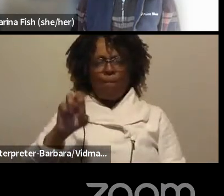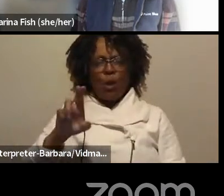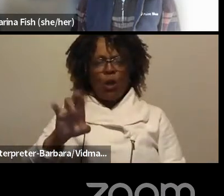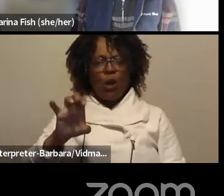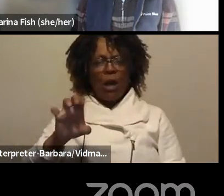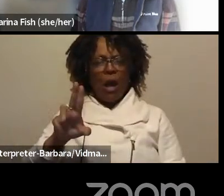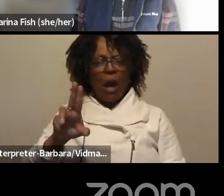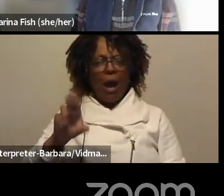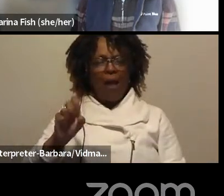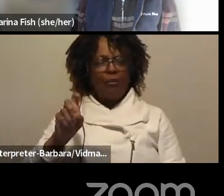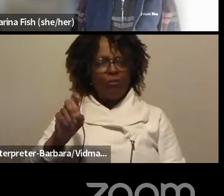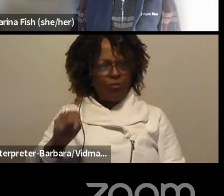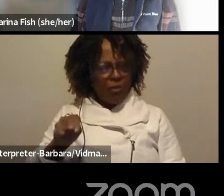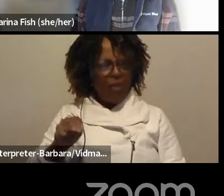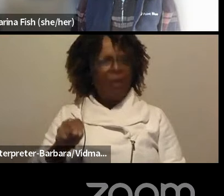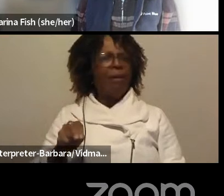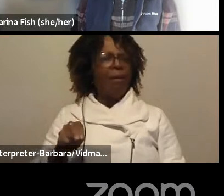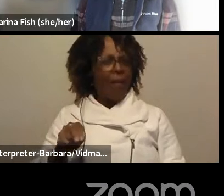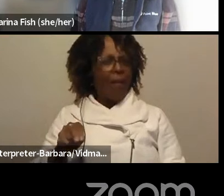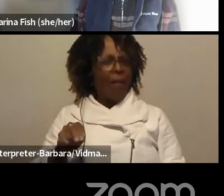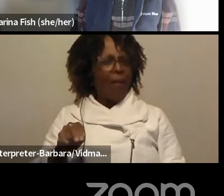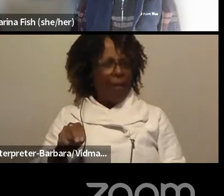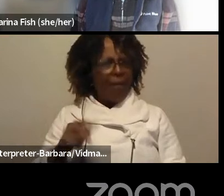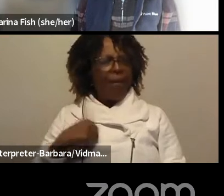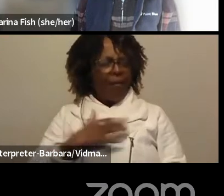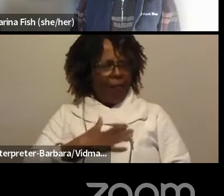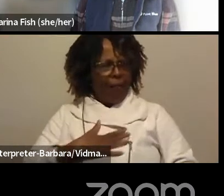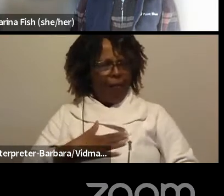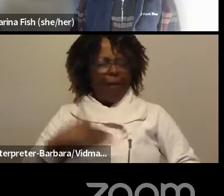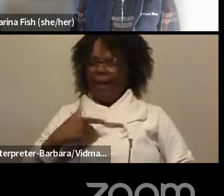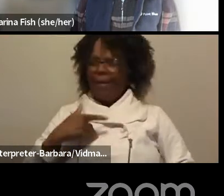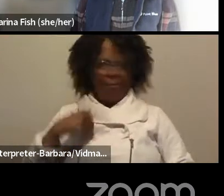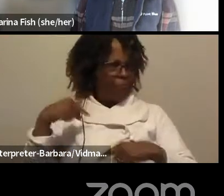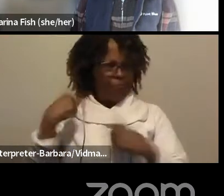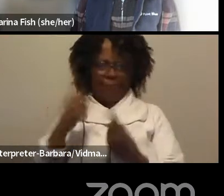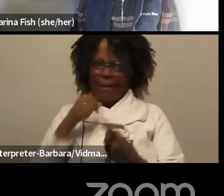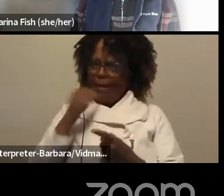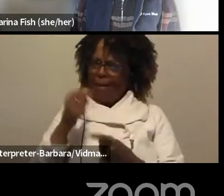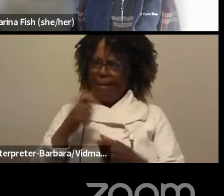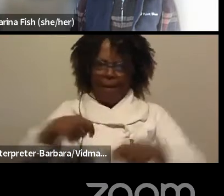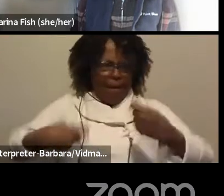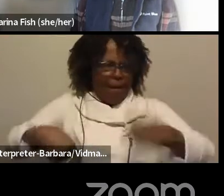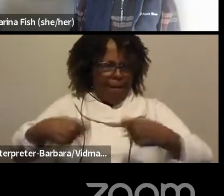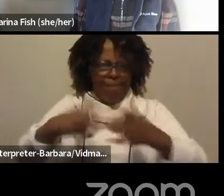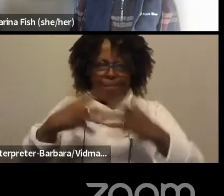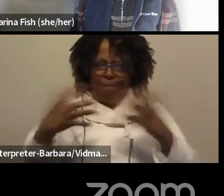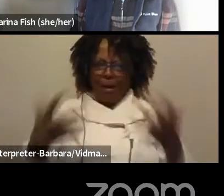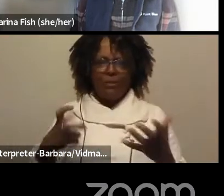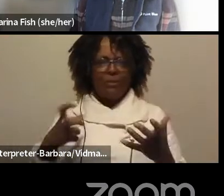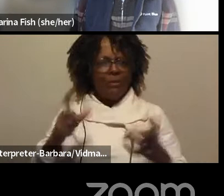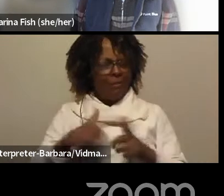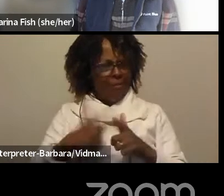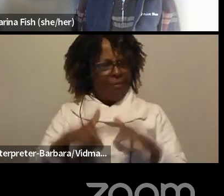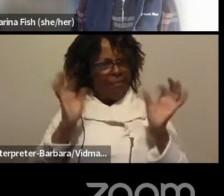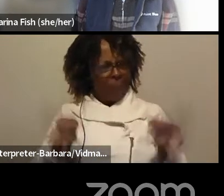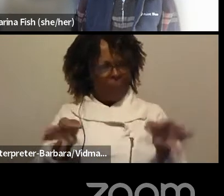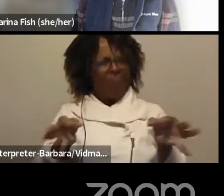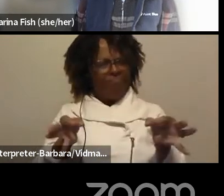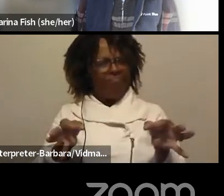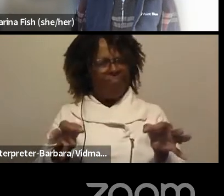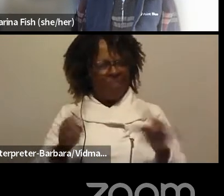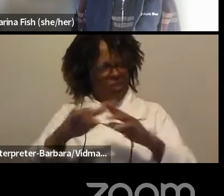bands and things like that. And I haven't played in about 2 years. So I was like, you know what, I should just get back into it. And so I started ordering